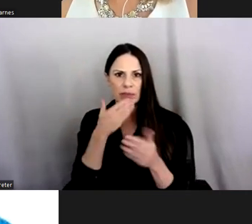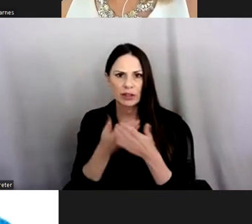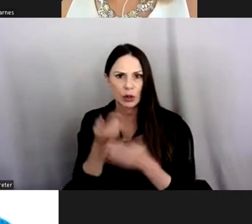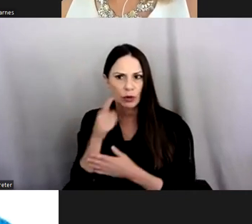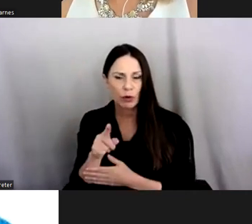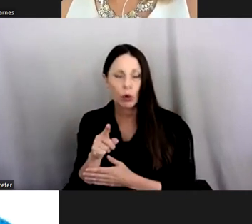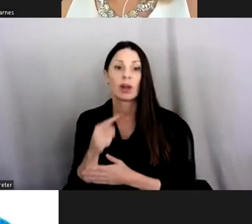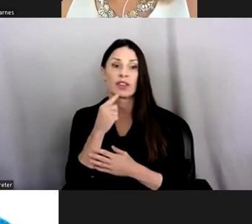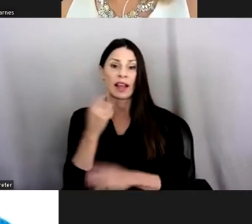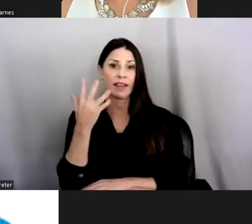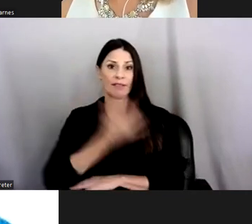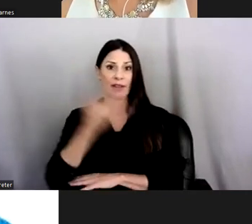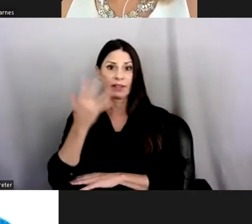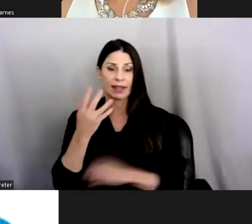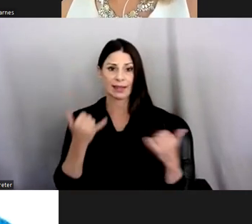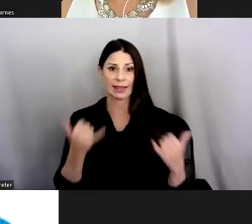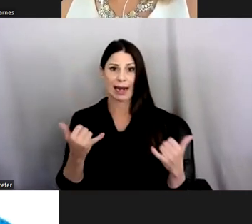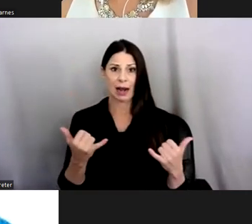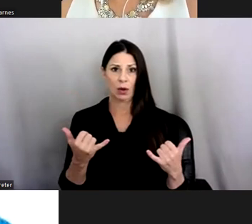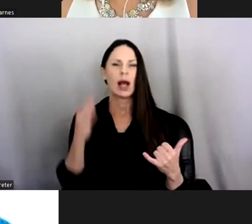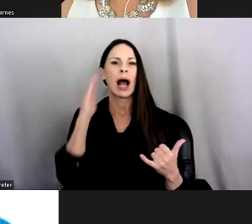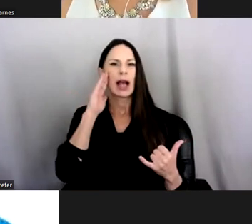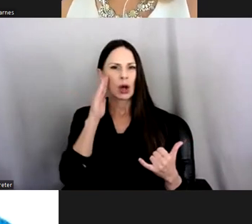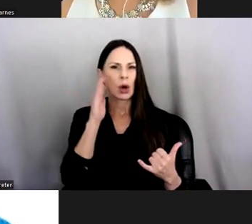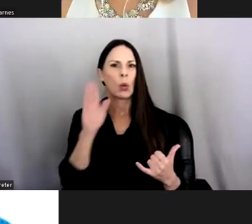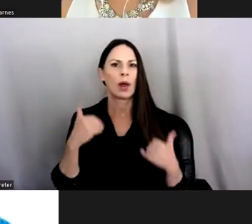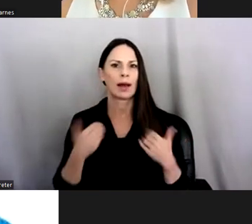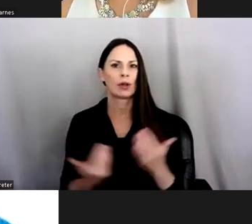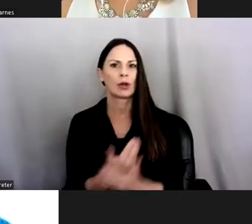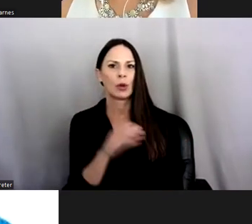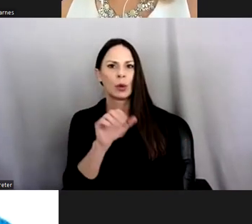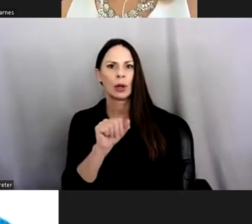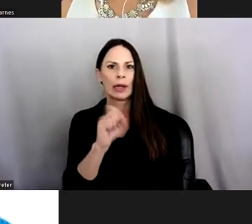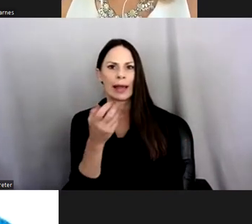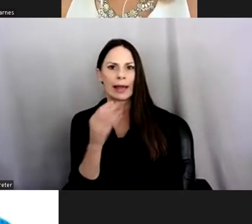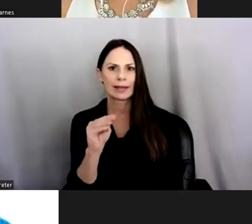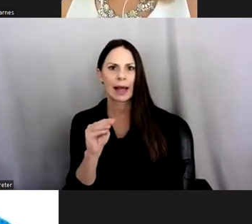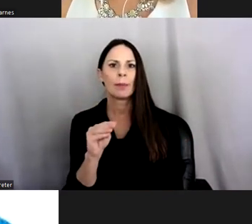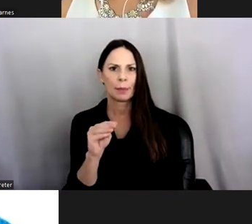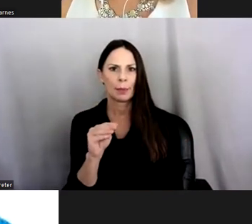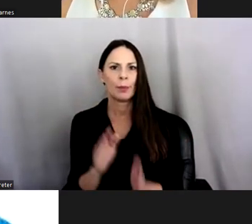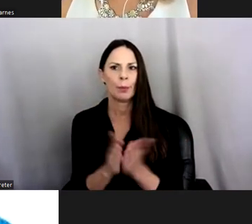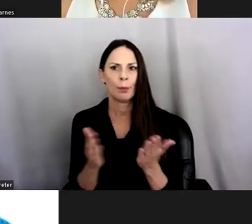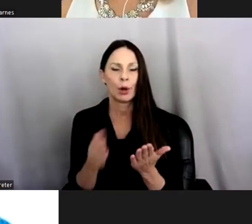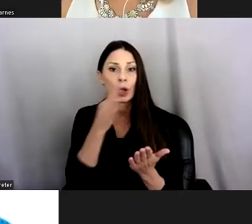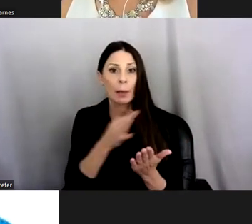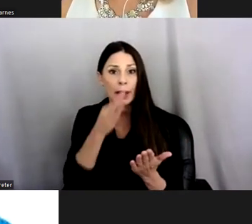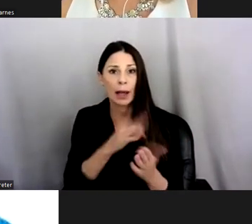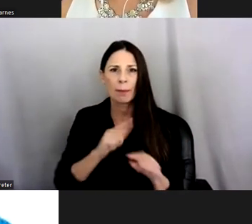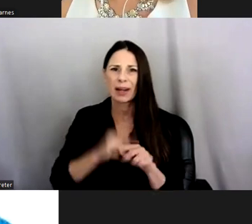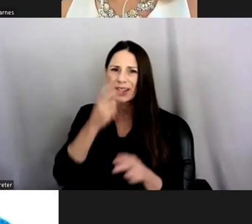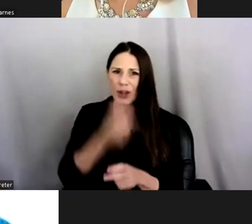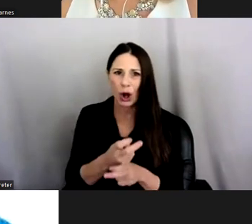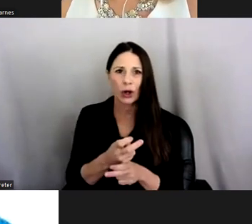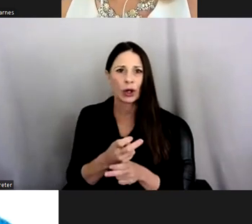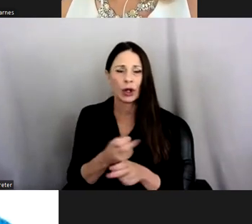here and now. I know there's a new ASAM book coming up, but it really does. It's really hard for us to put somebody in a level of care because